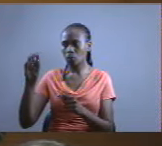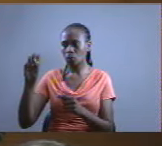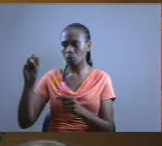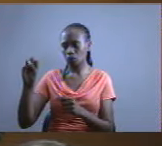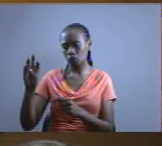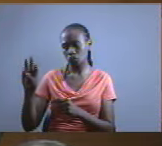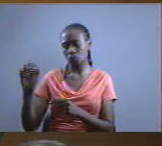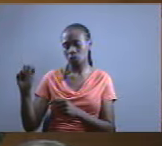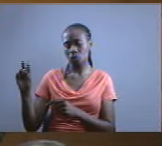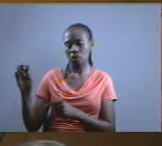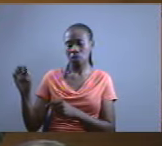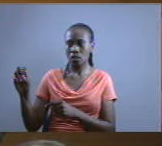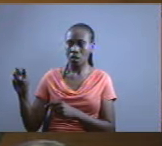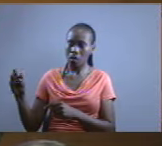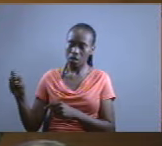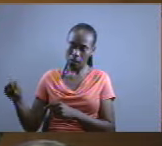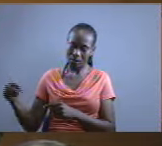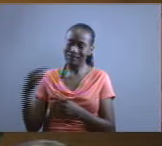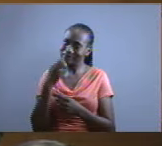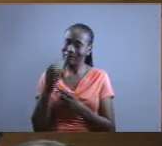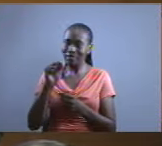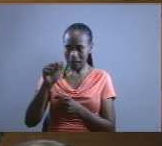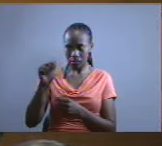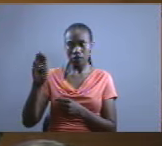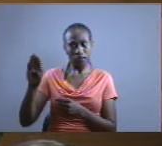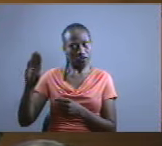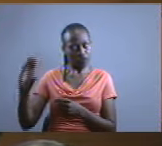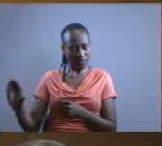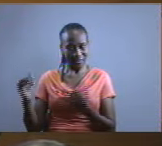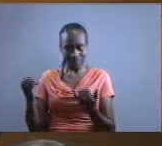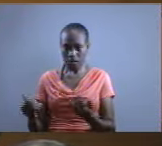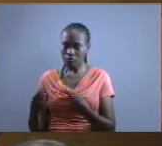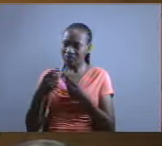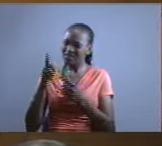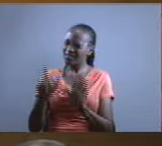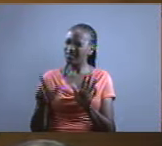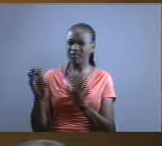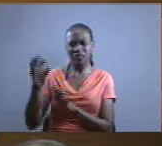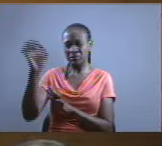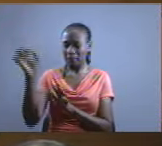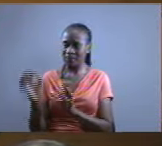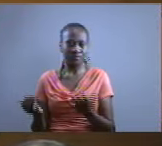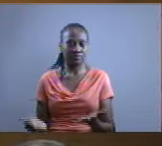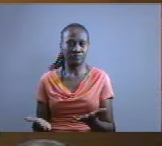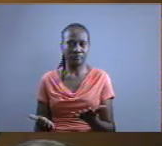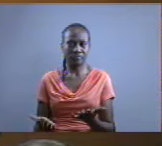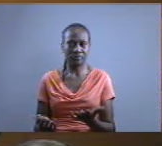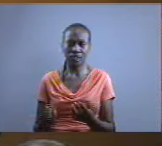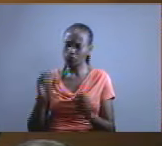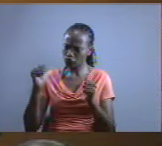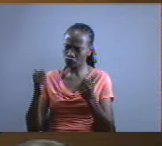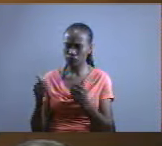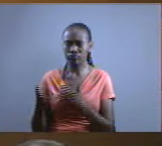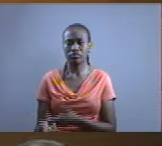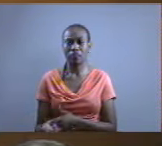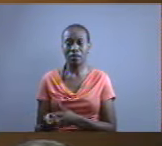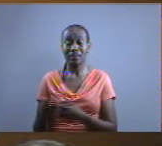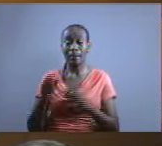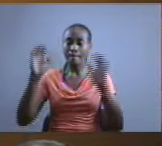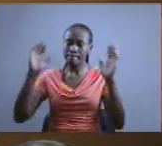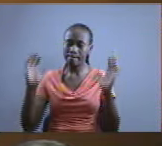all SABC news programs should be balanced with 70% good news, it comes as no surprise that the popular debate show, The Big